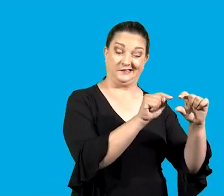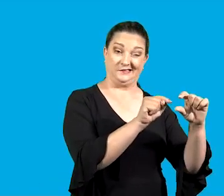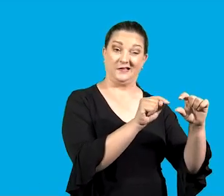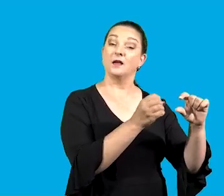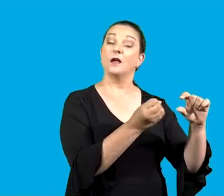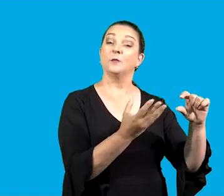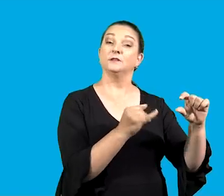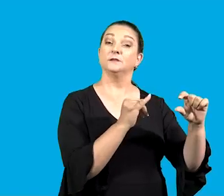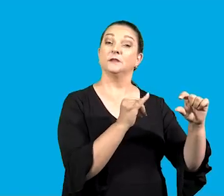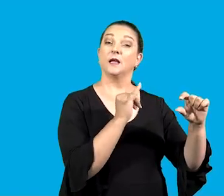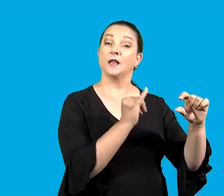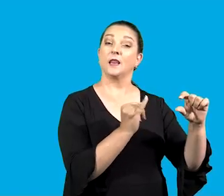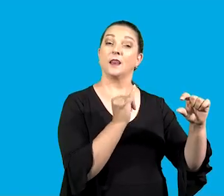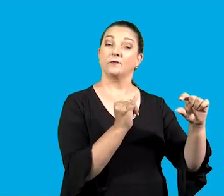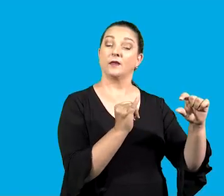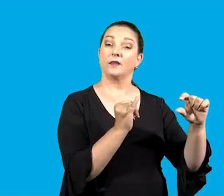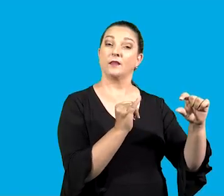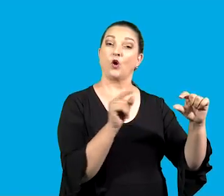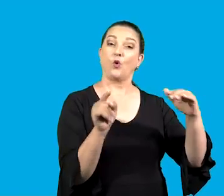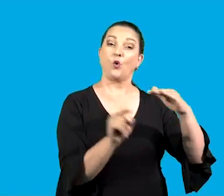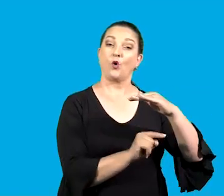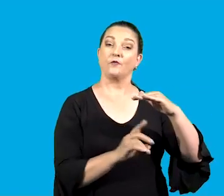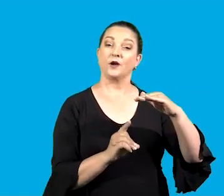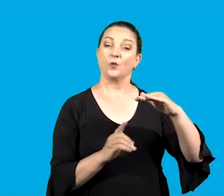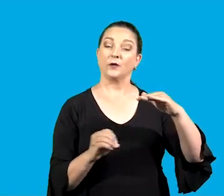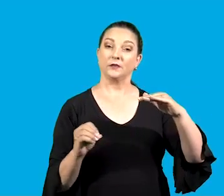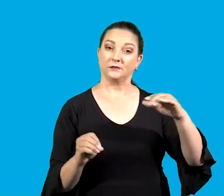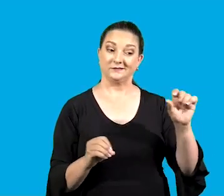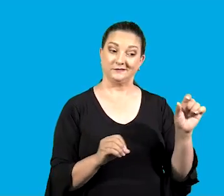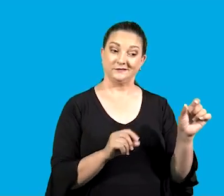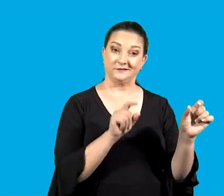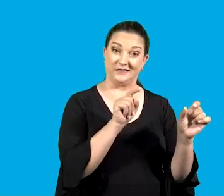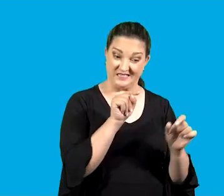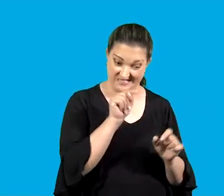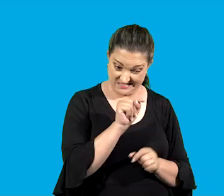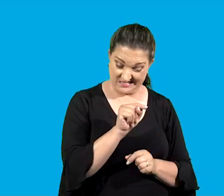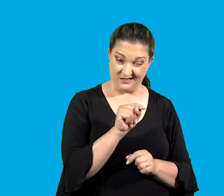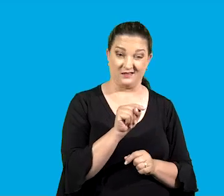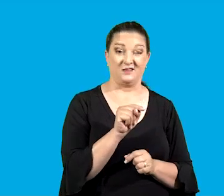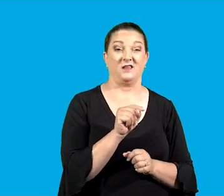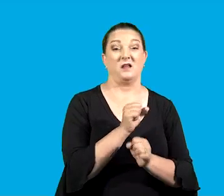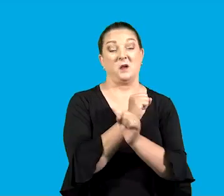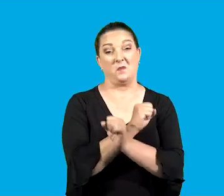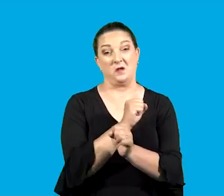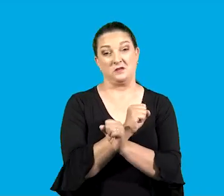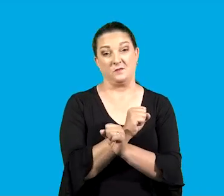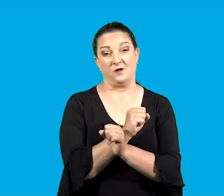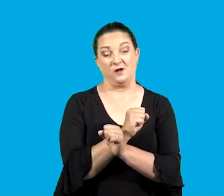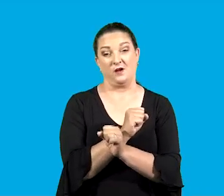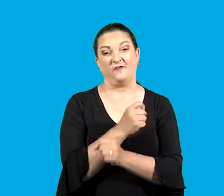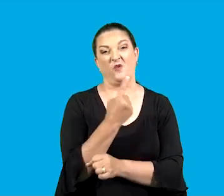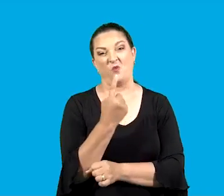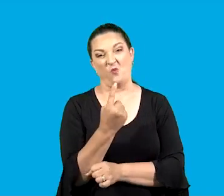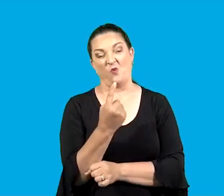is 11 over 100, and you also multiply that by 1 over 12. That